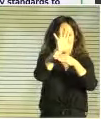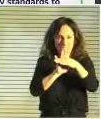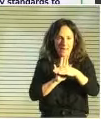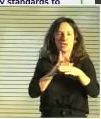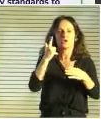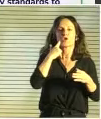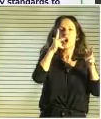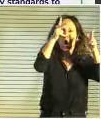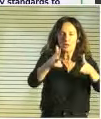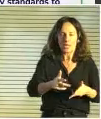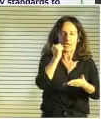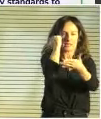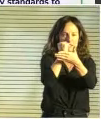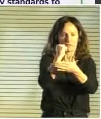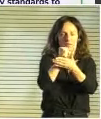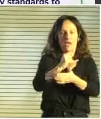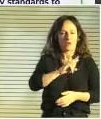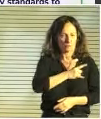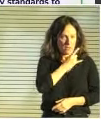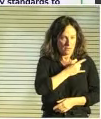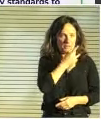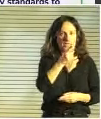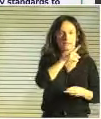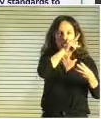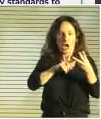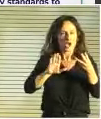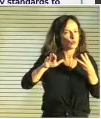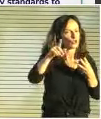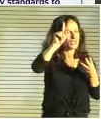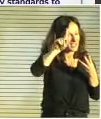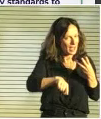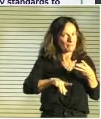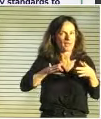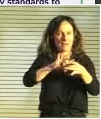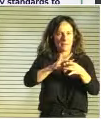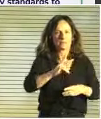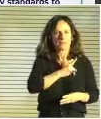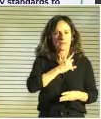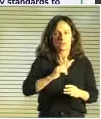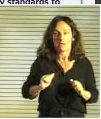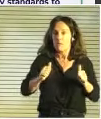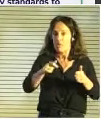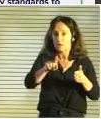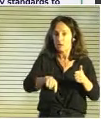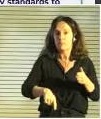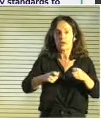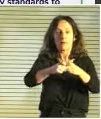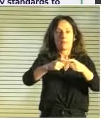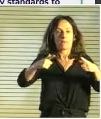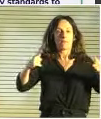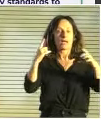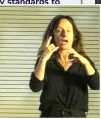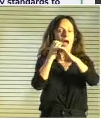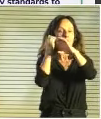started to get a very modern fleet in the West with a cruise vessel. So this all things shows that we are